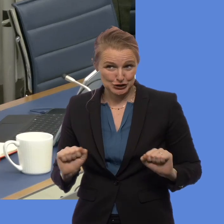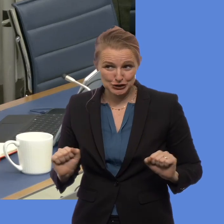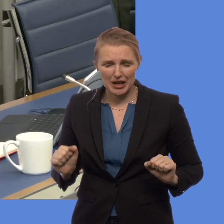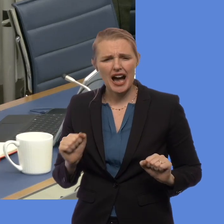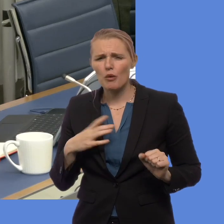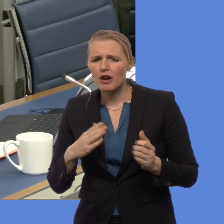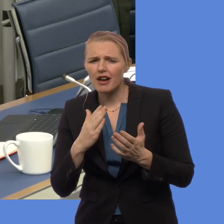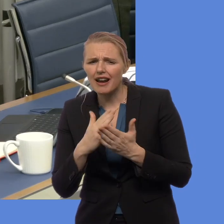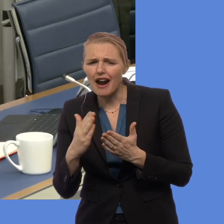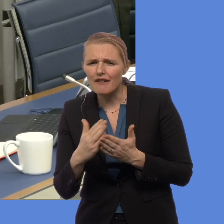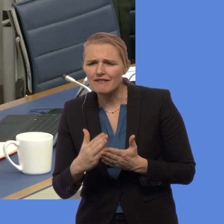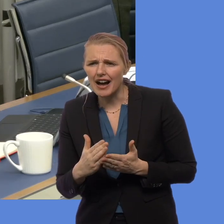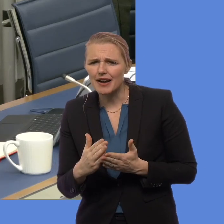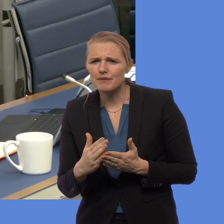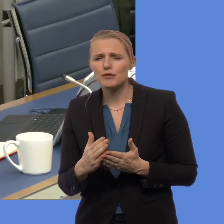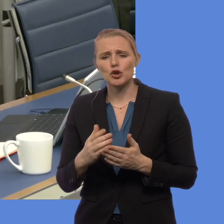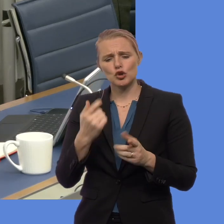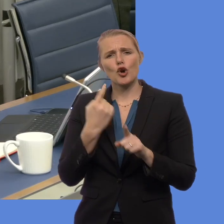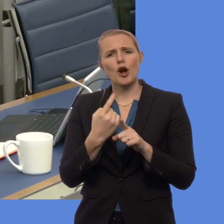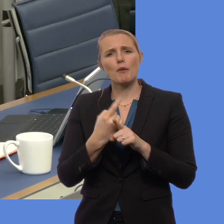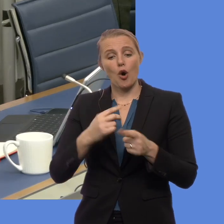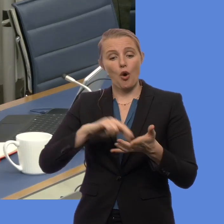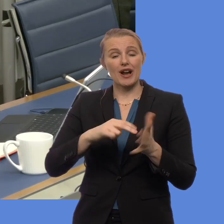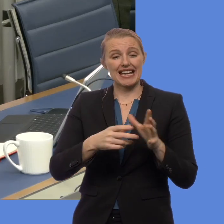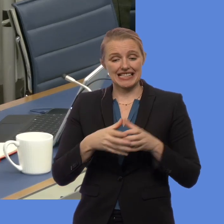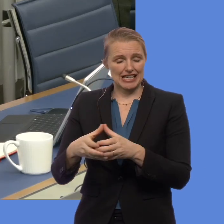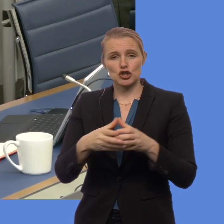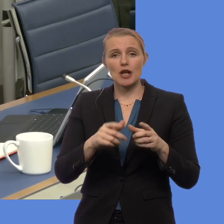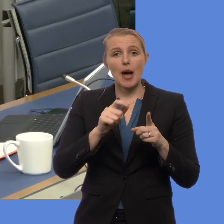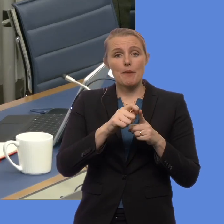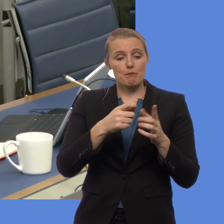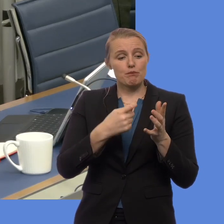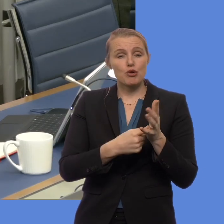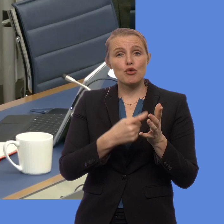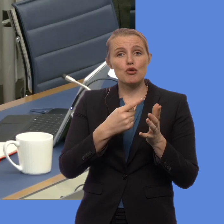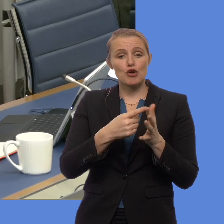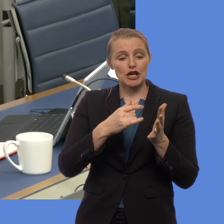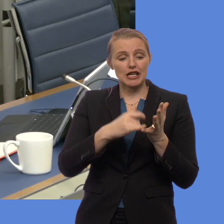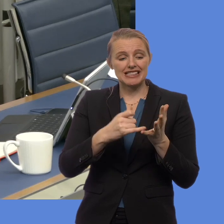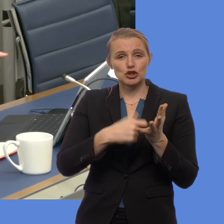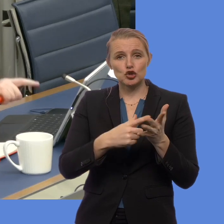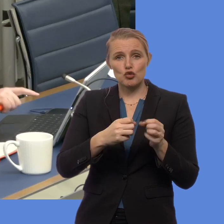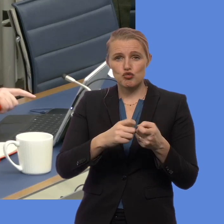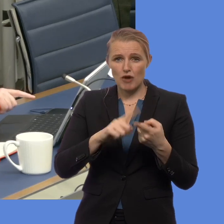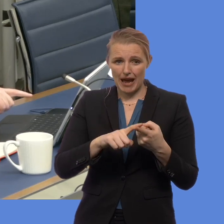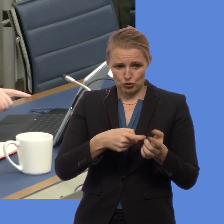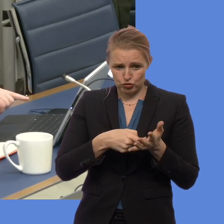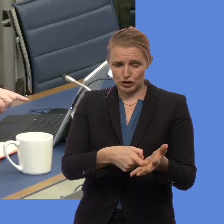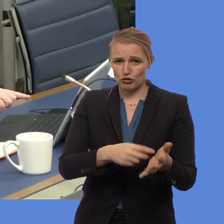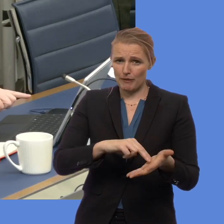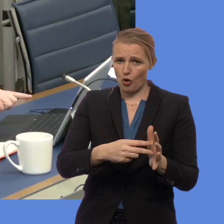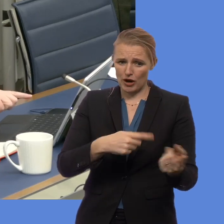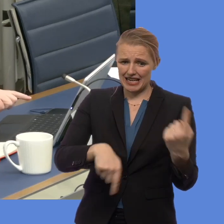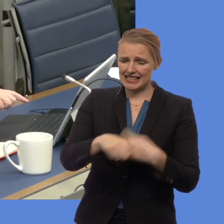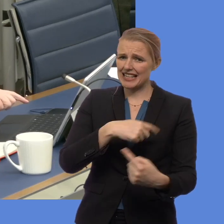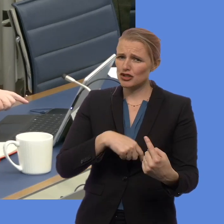clarification. Prescribed organisations, obviously not proscribed organisations, prescribed organisations, it does say later in the bill that